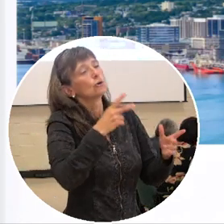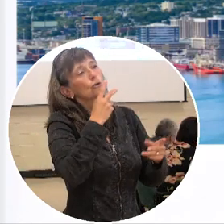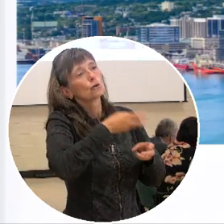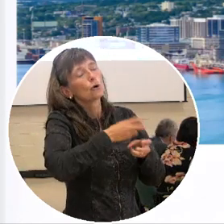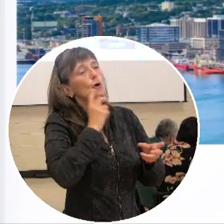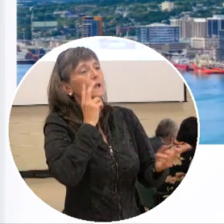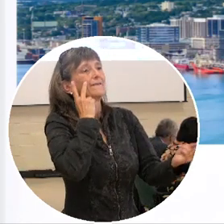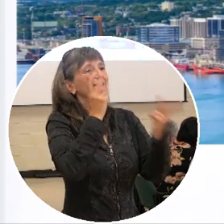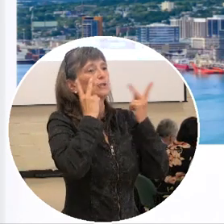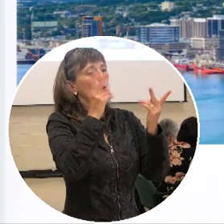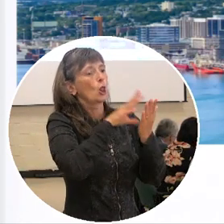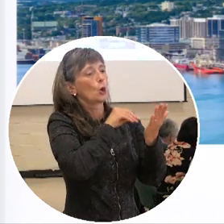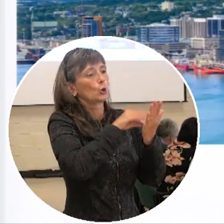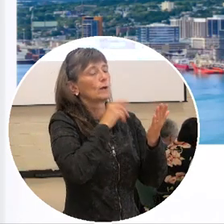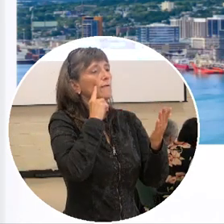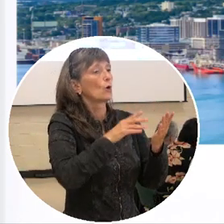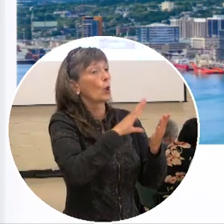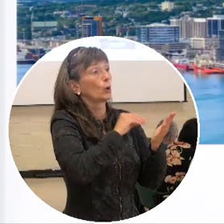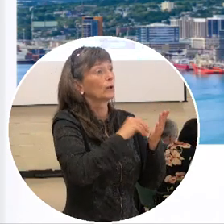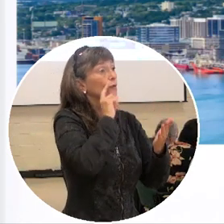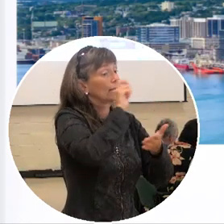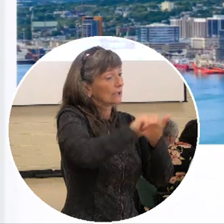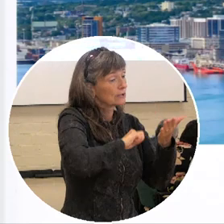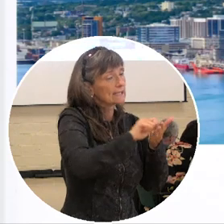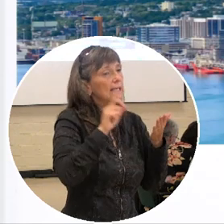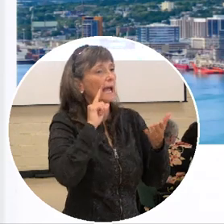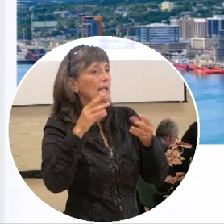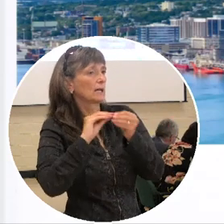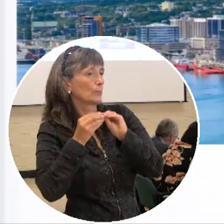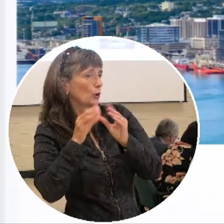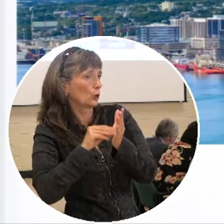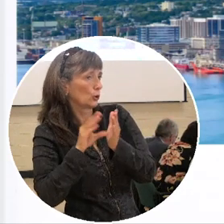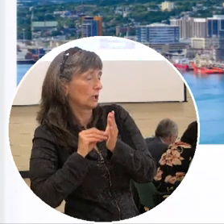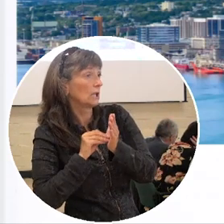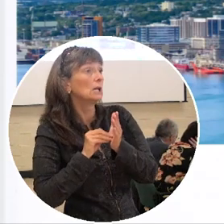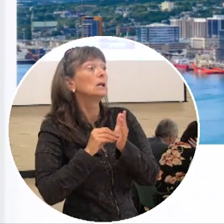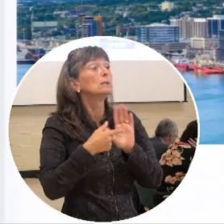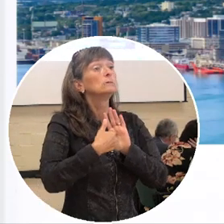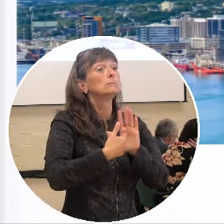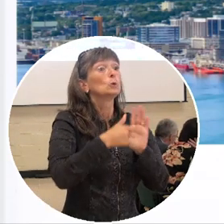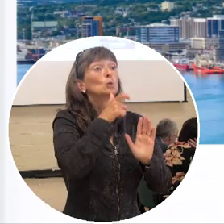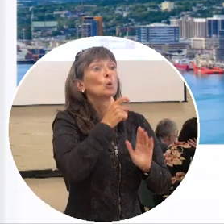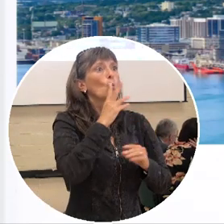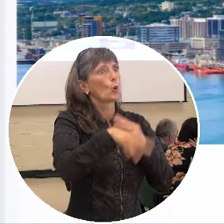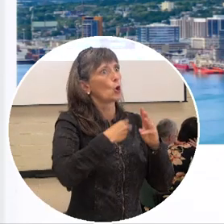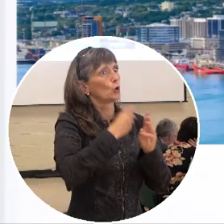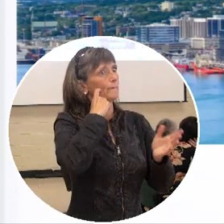for Literacy, Numeracy, and Collaborative Leadership Conference, featuring world-renowned